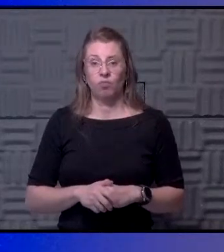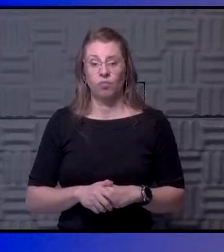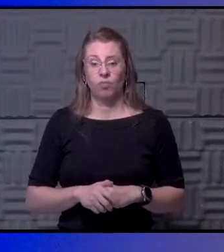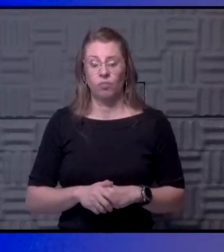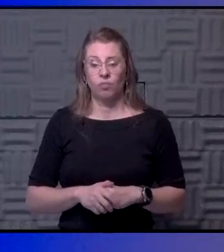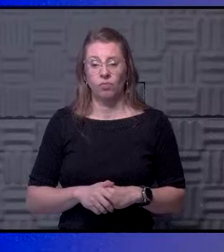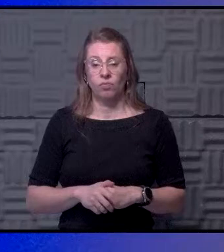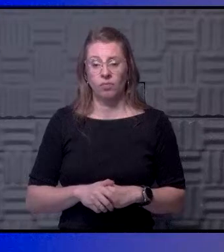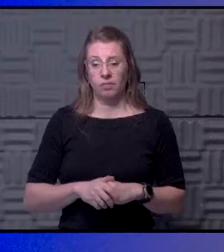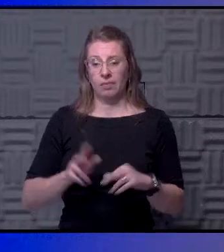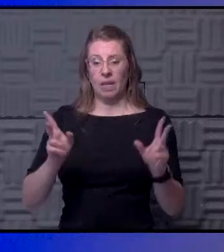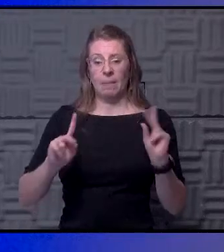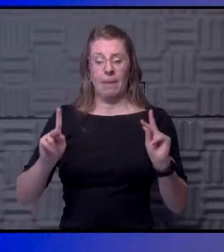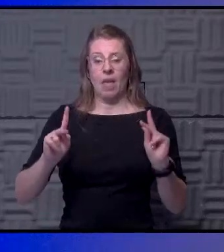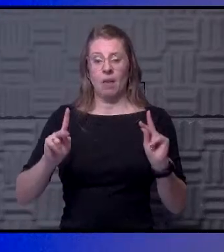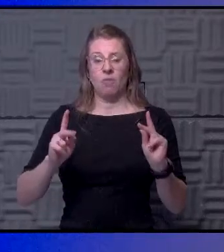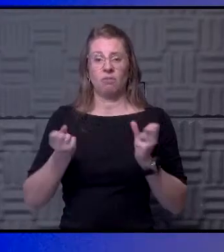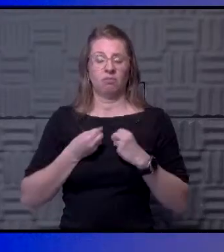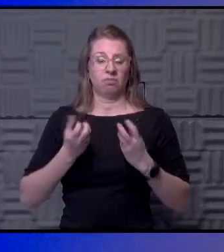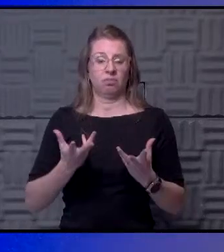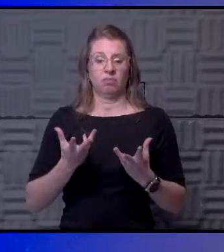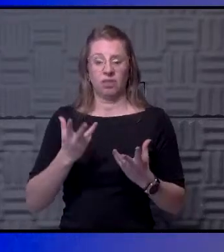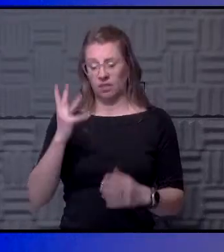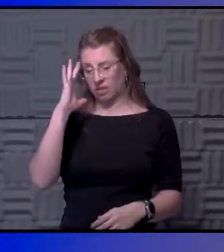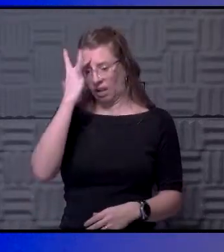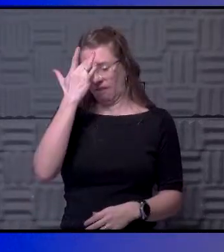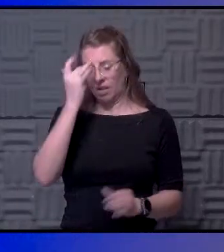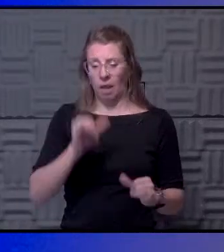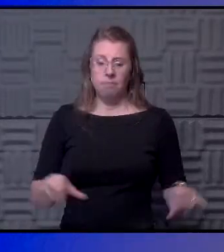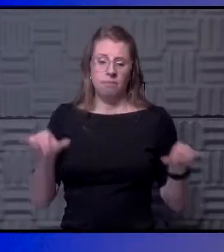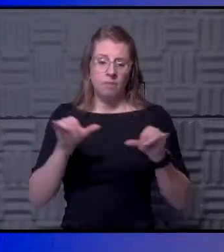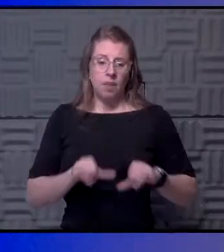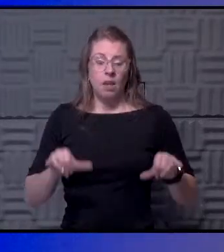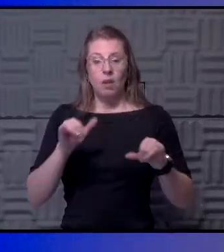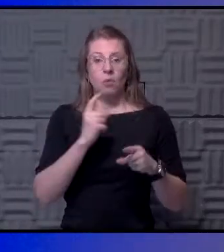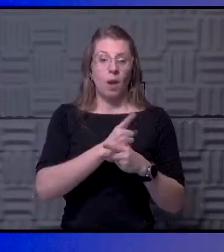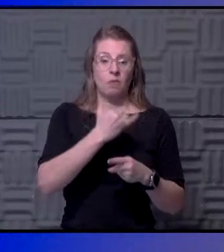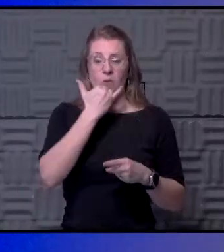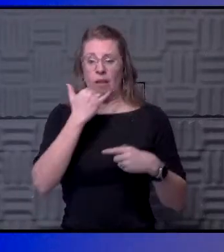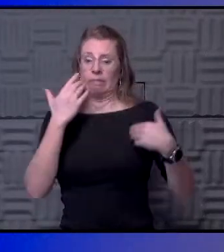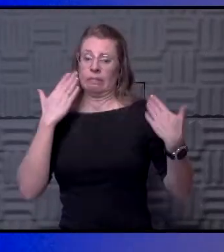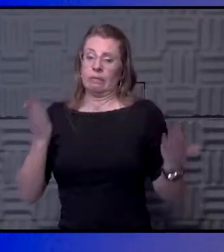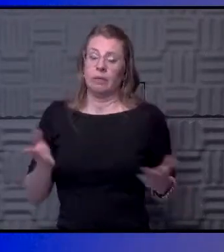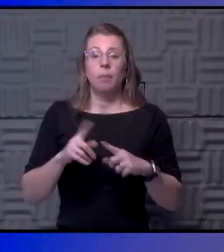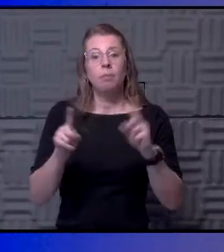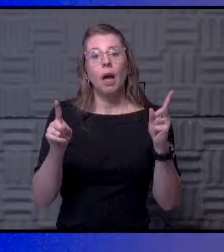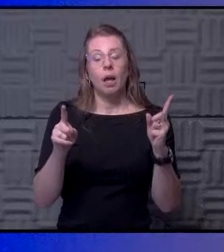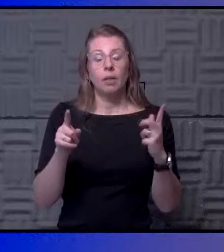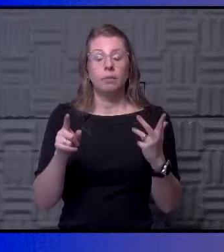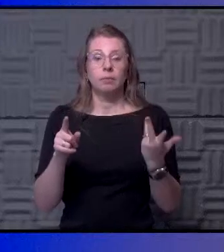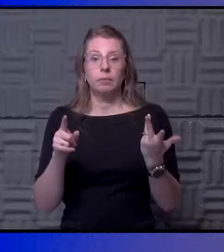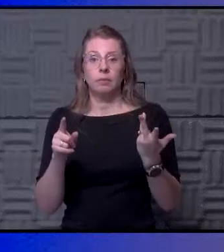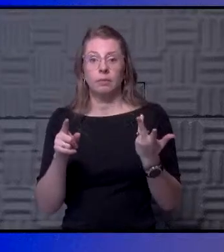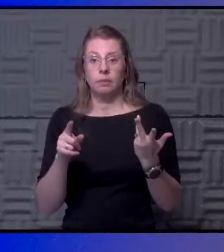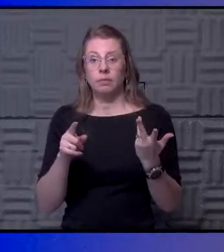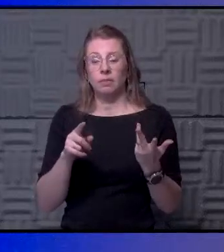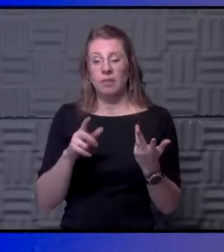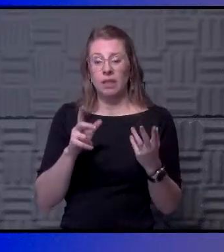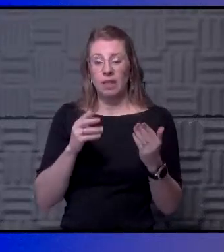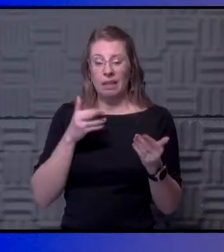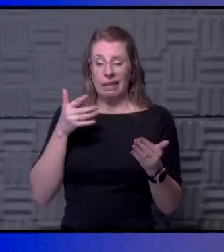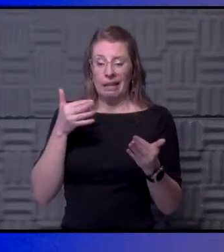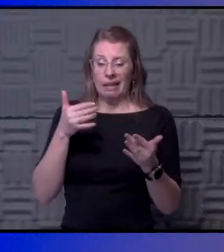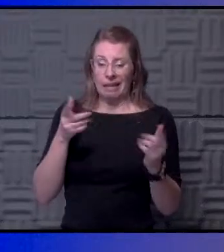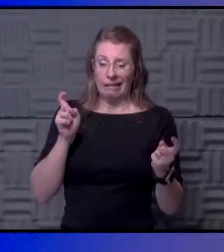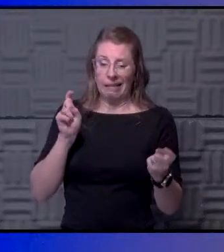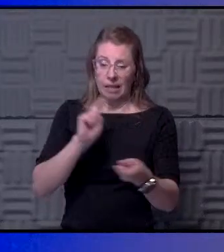overwhelming force of people just being tired of doing what they're doing right now. Whether that's right or wrong, things may inch back towards normal, even